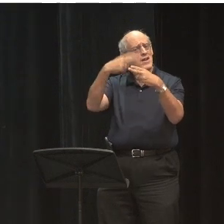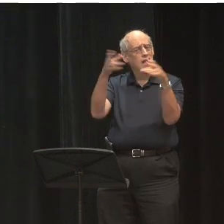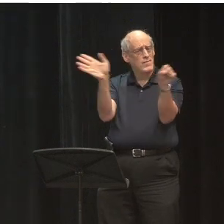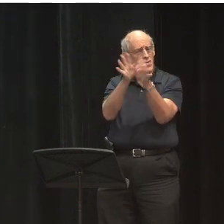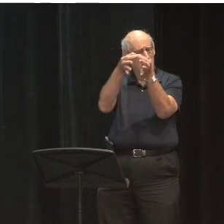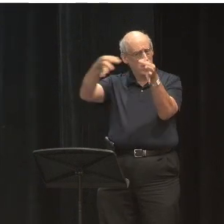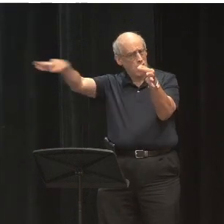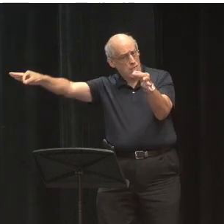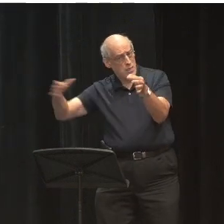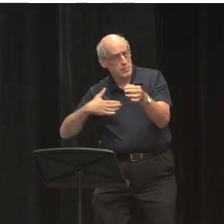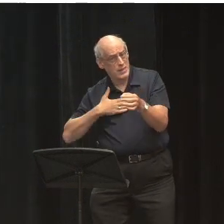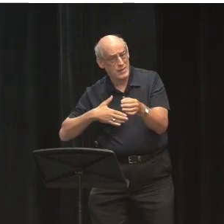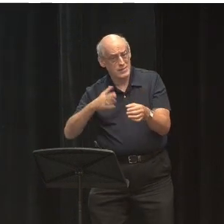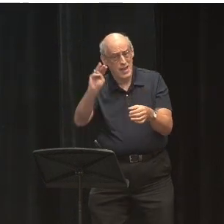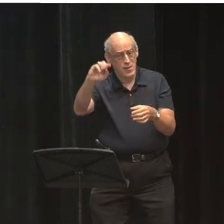full name